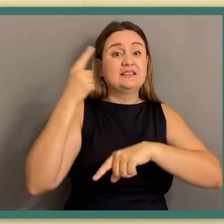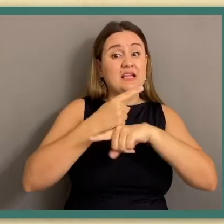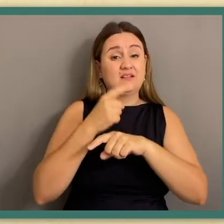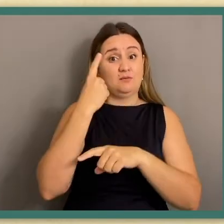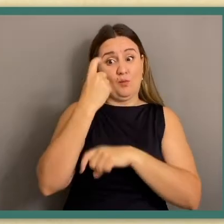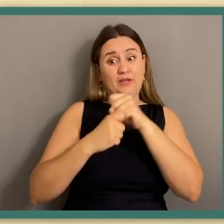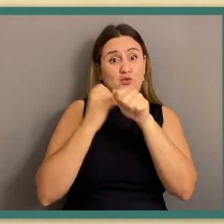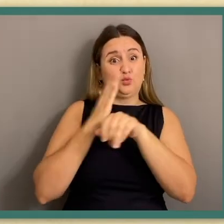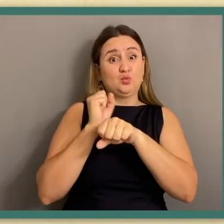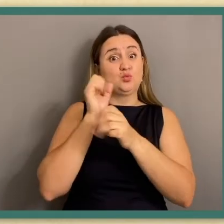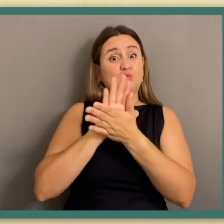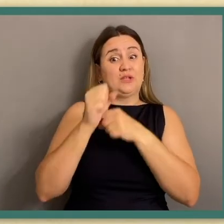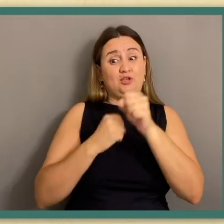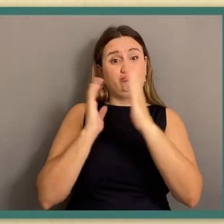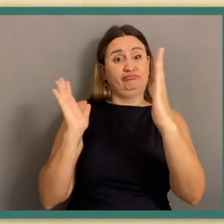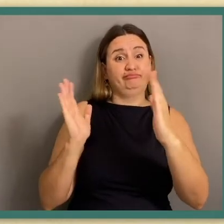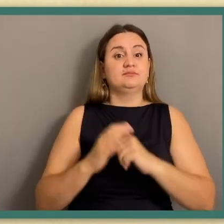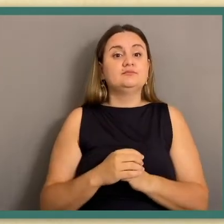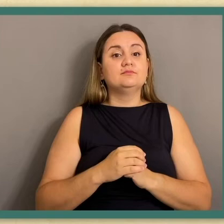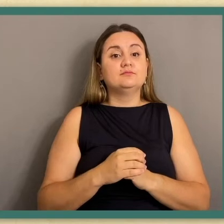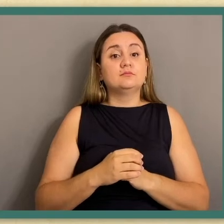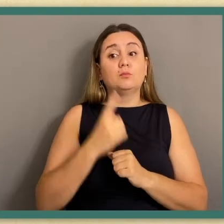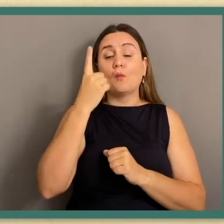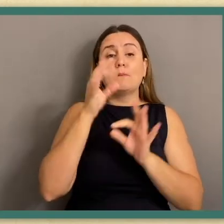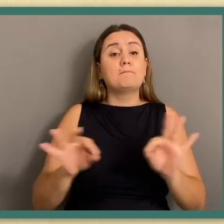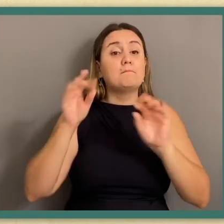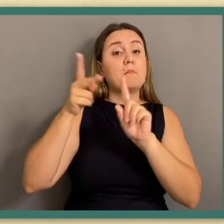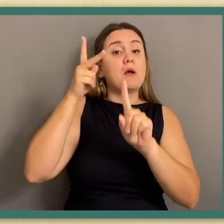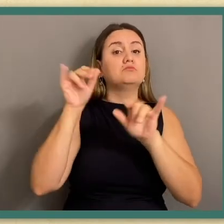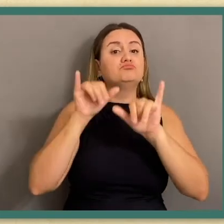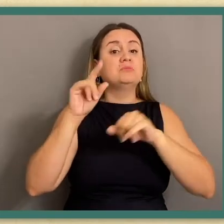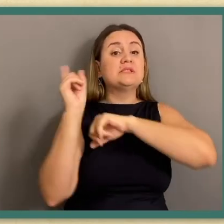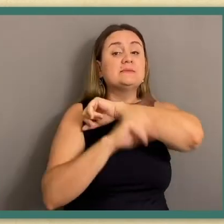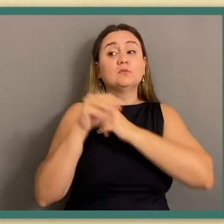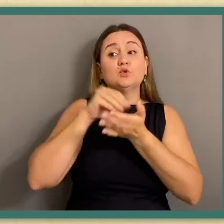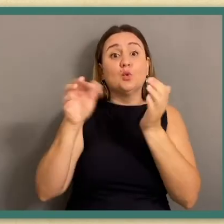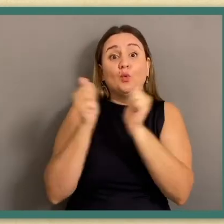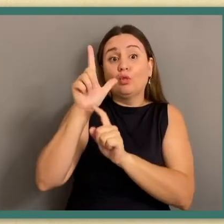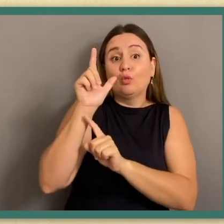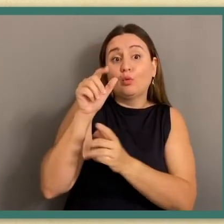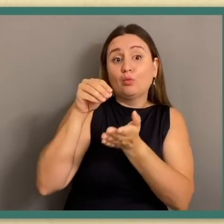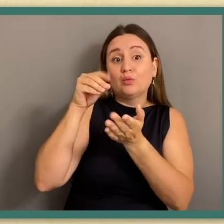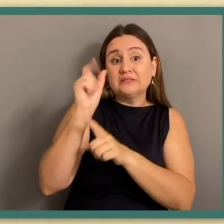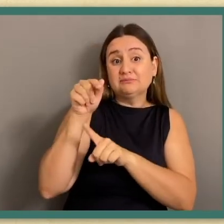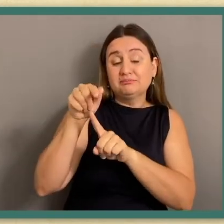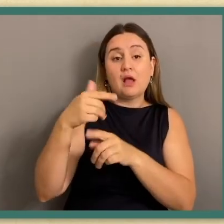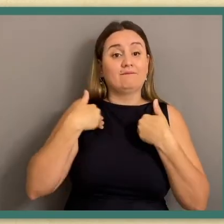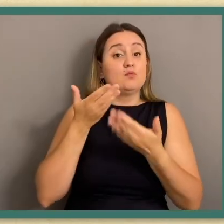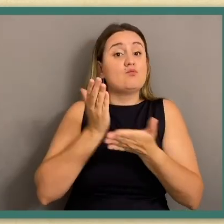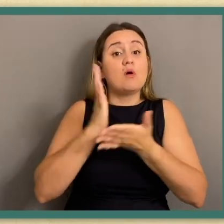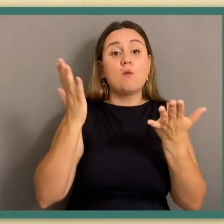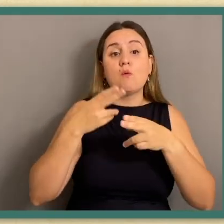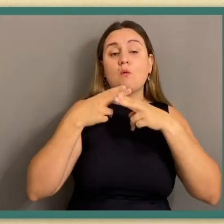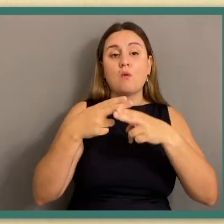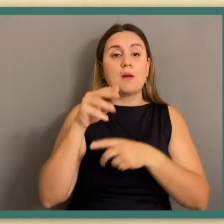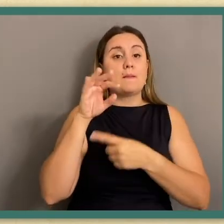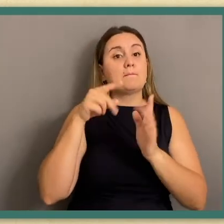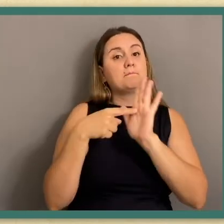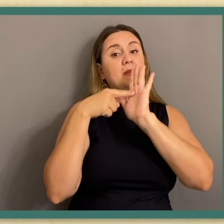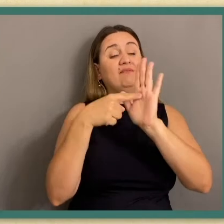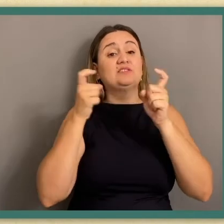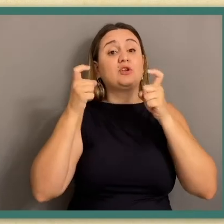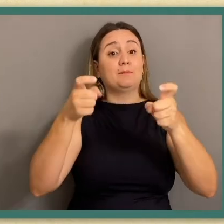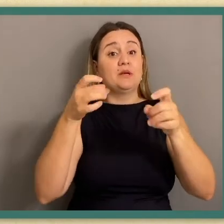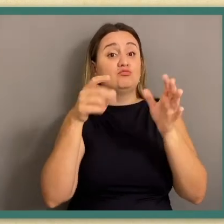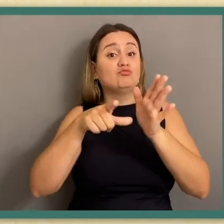single school year. One of the primary disciplinary protections for students with disabilities is the right to something called a